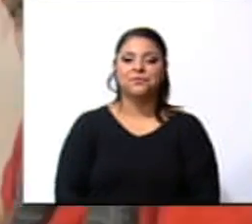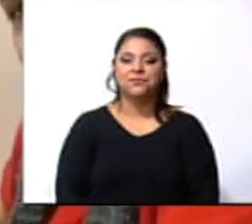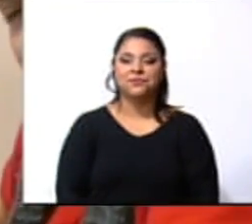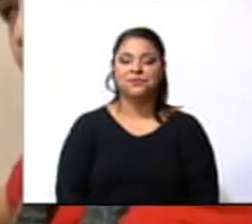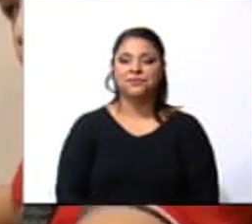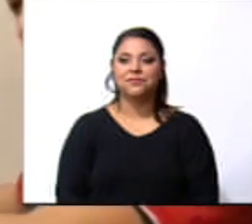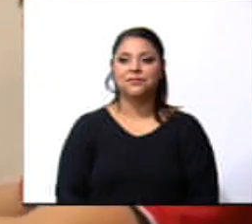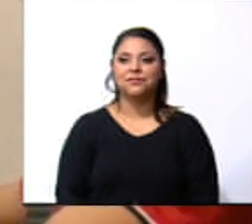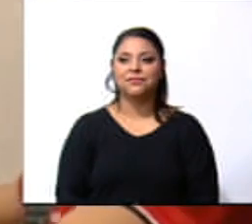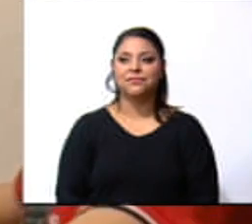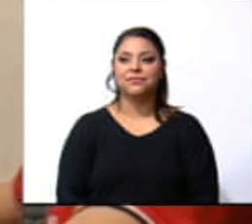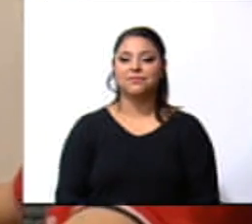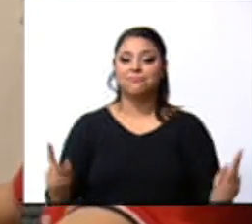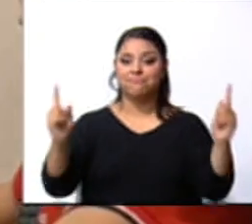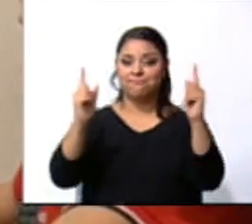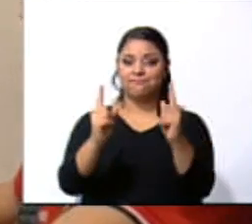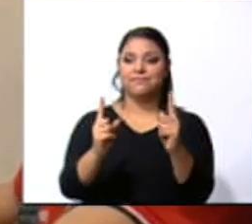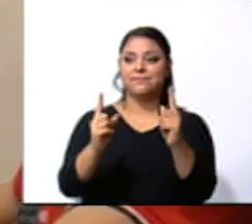Jesus Sanchez Brenes.